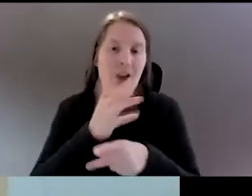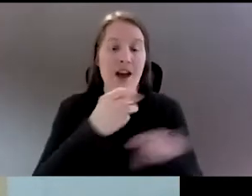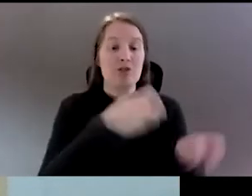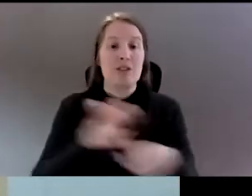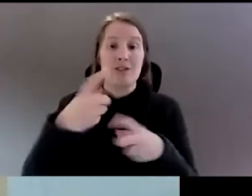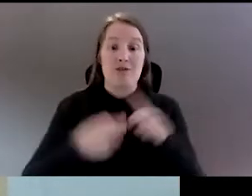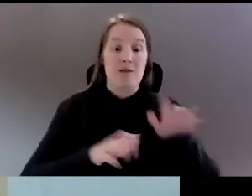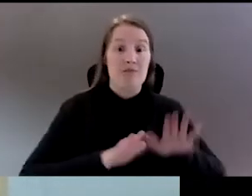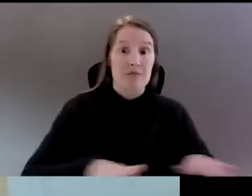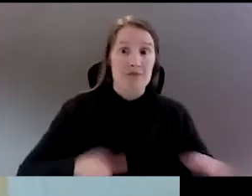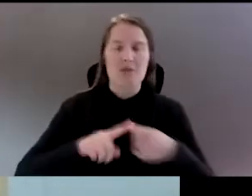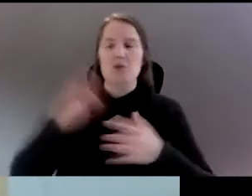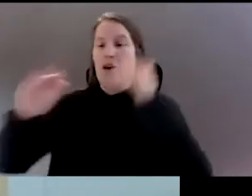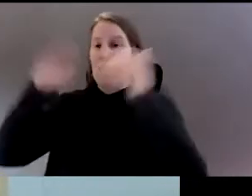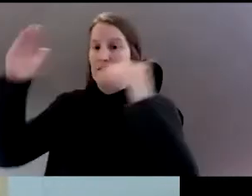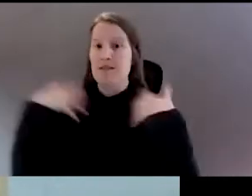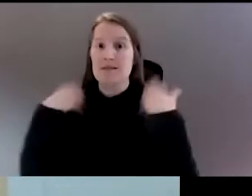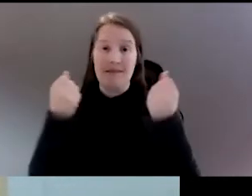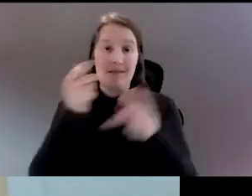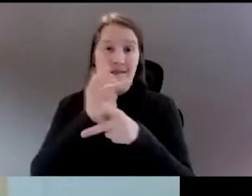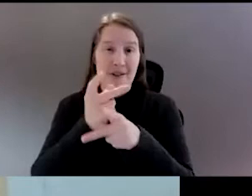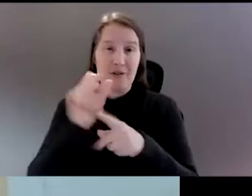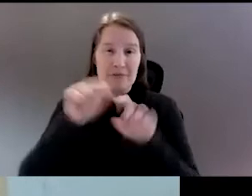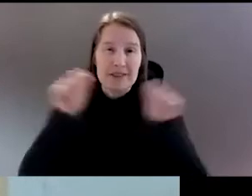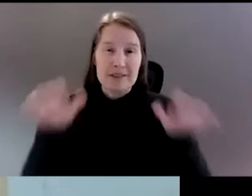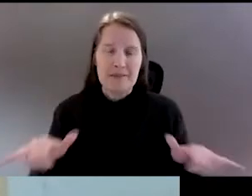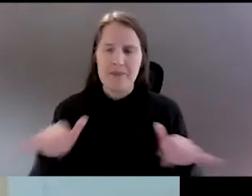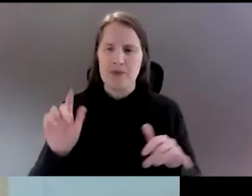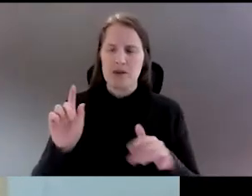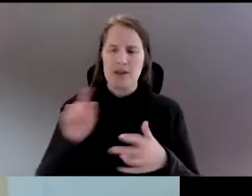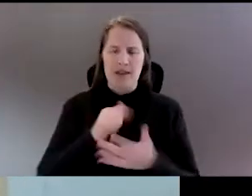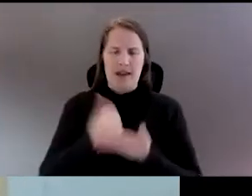healthcare, to know where to focus our programs and where to